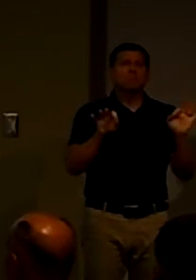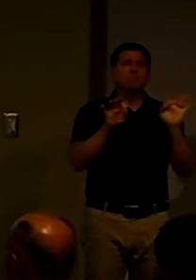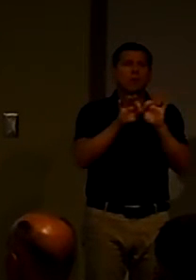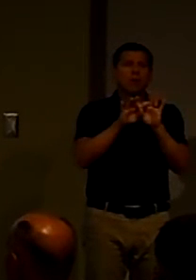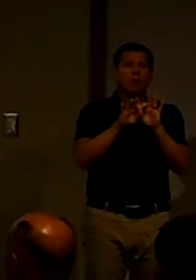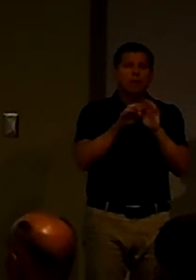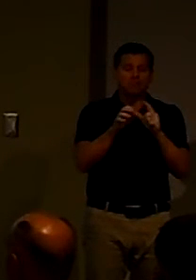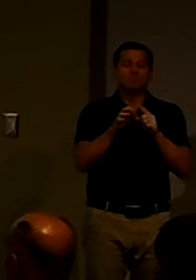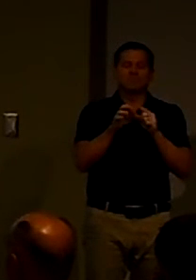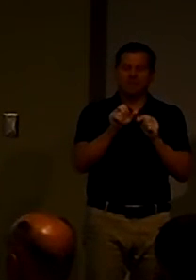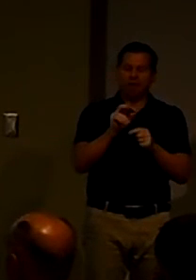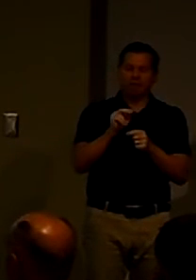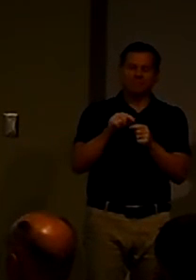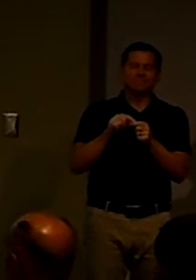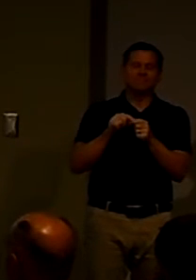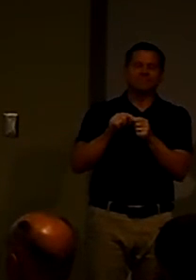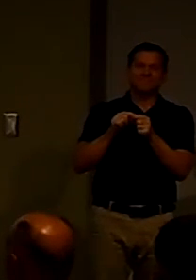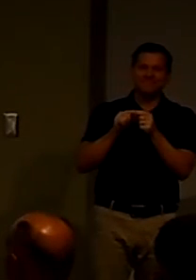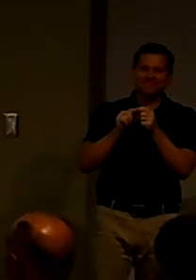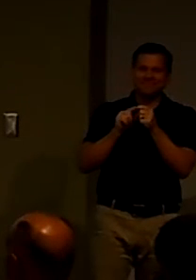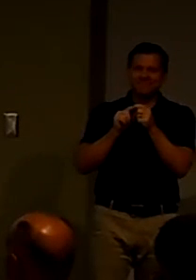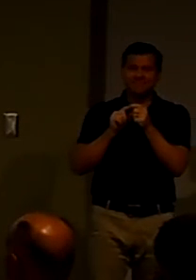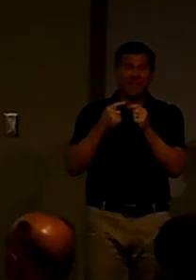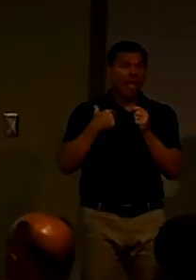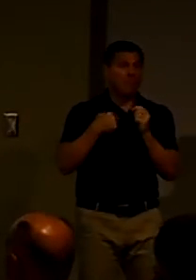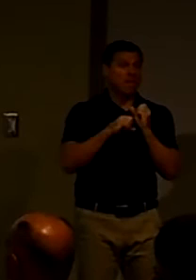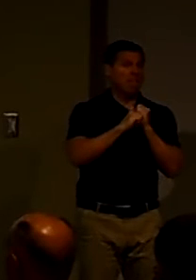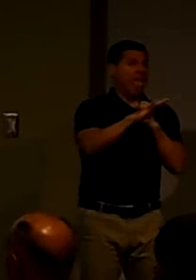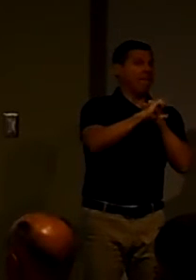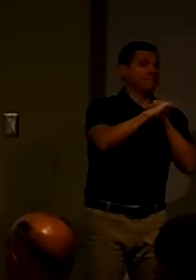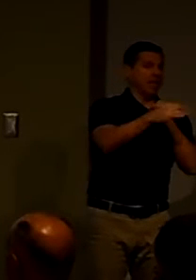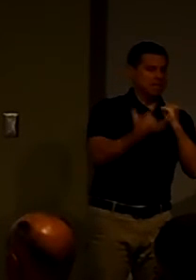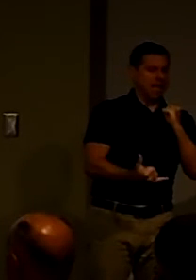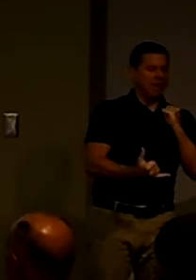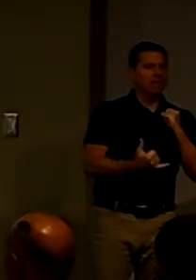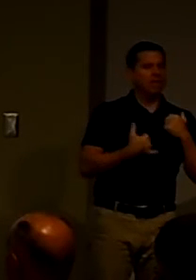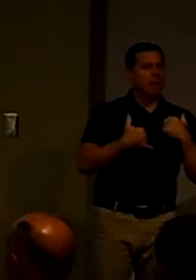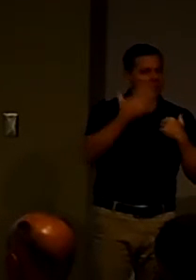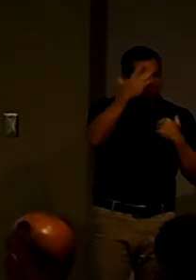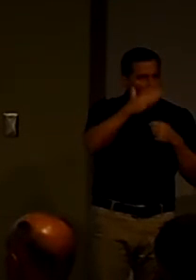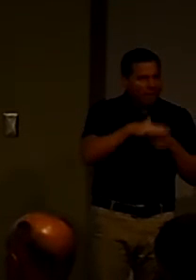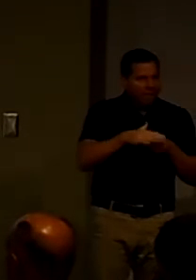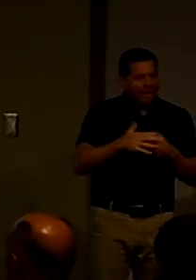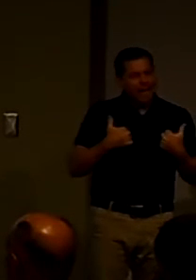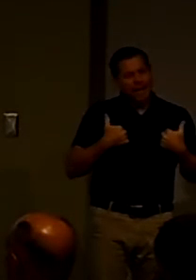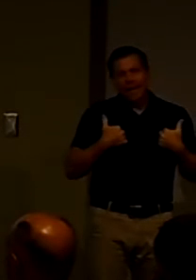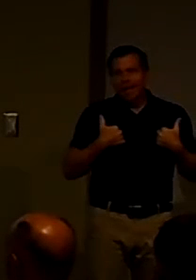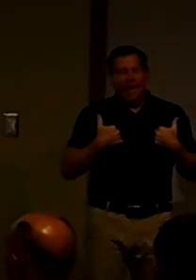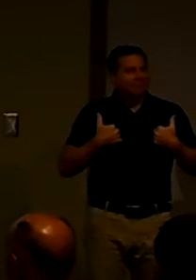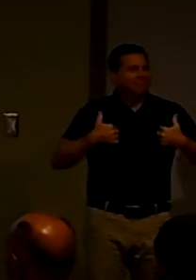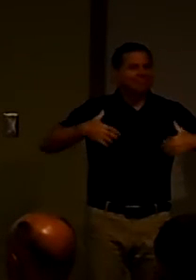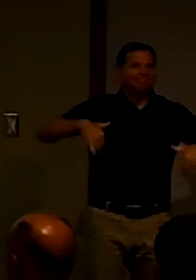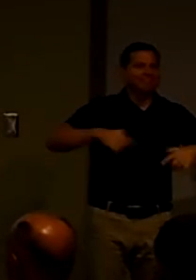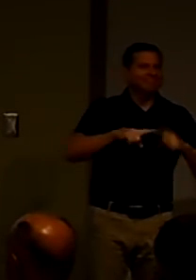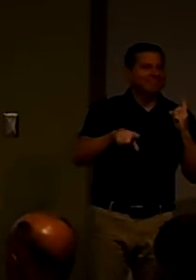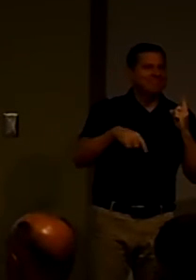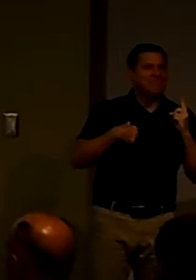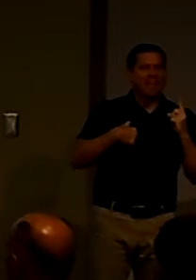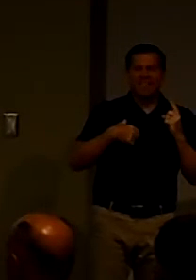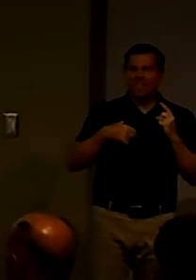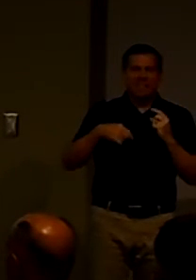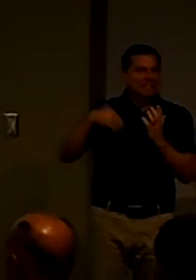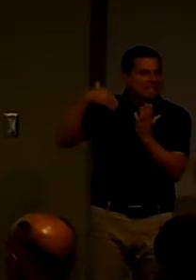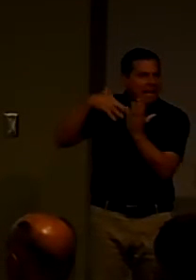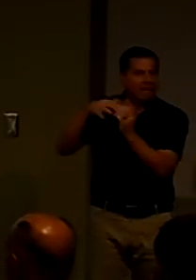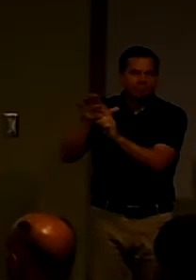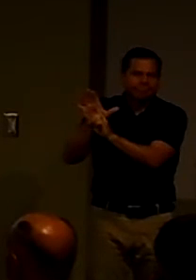think about all that. I'm not here to advocate right now. I'm not smart enough. I haven't done the work. I don't know. These are very detailed studies